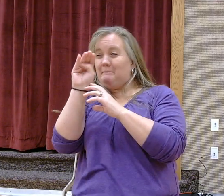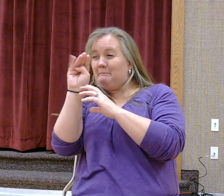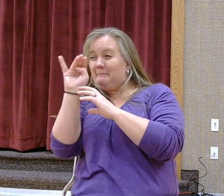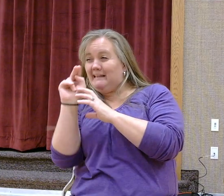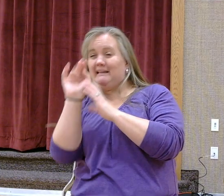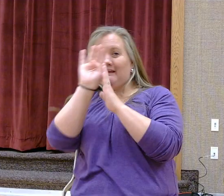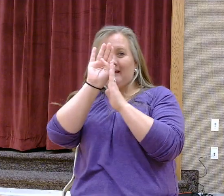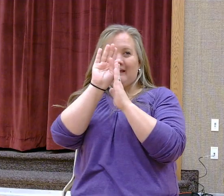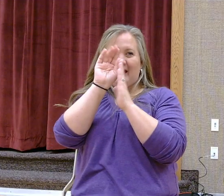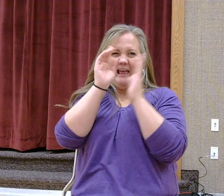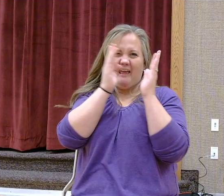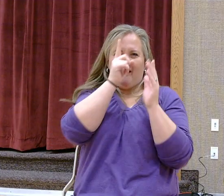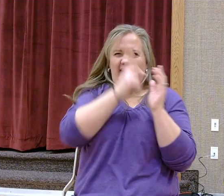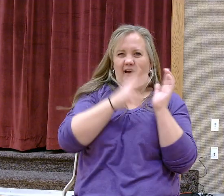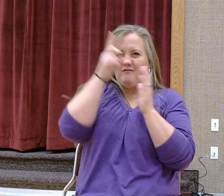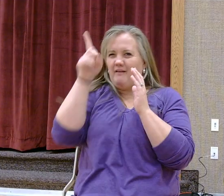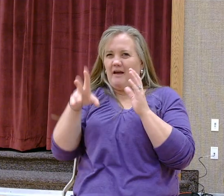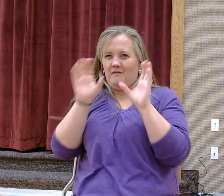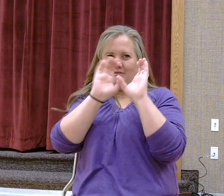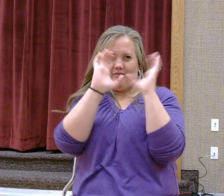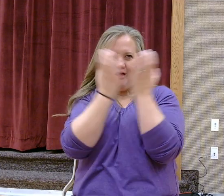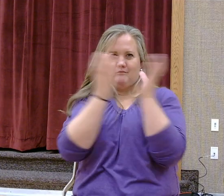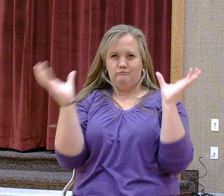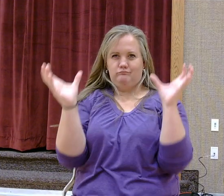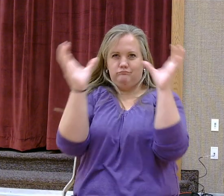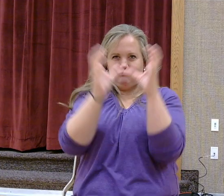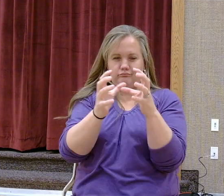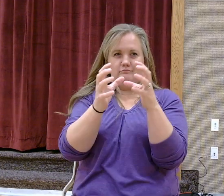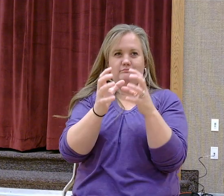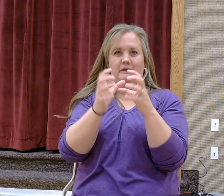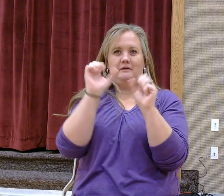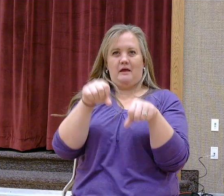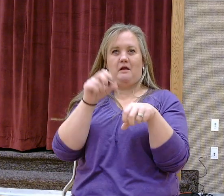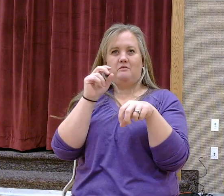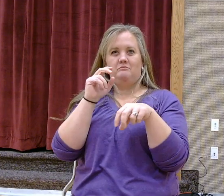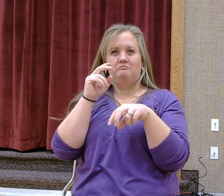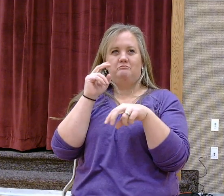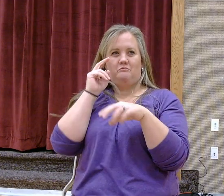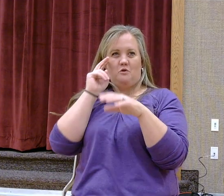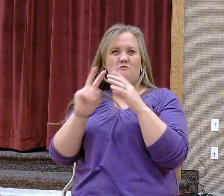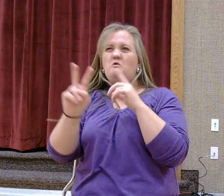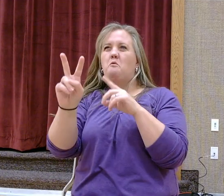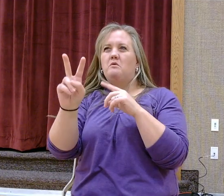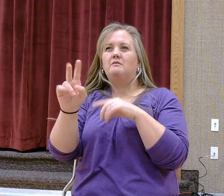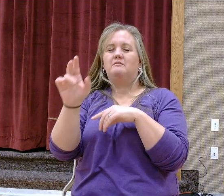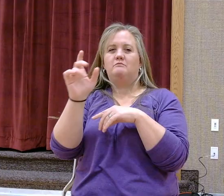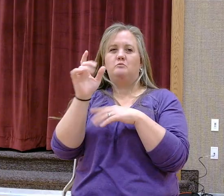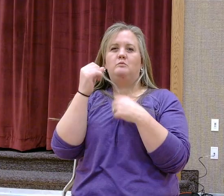half classes. So that you can look forward to that. I'll send out the details on that.